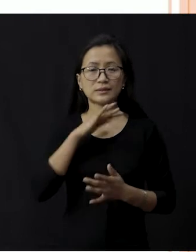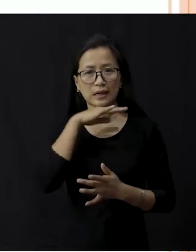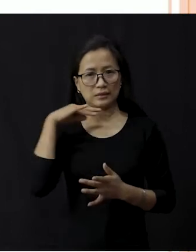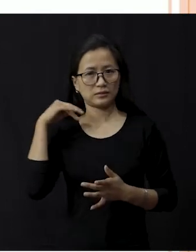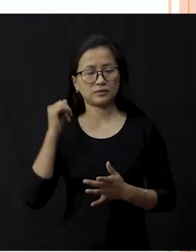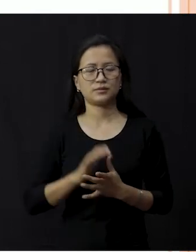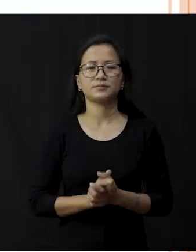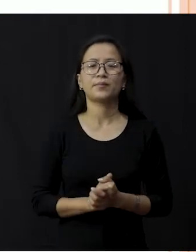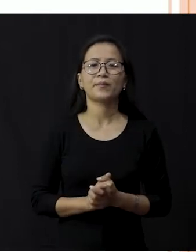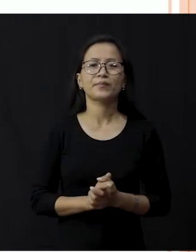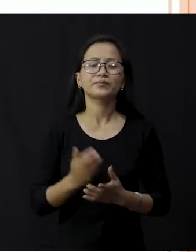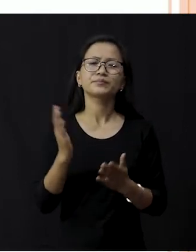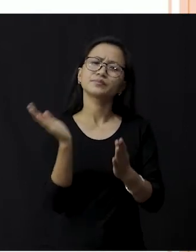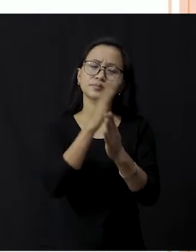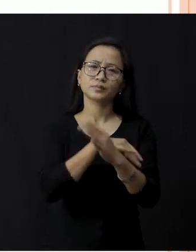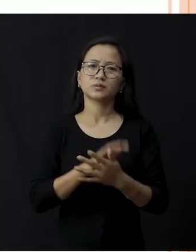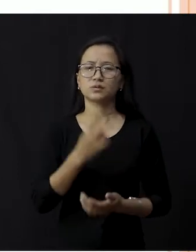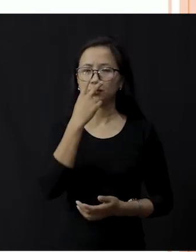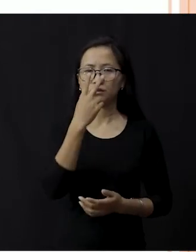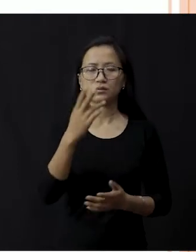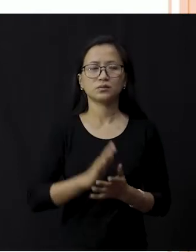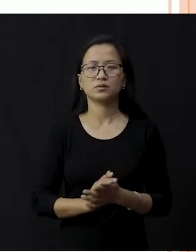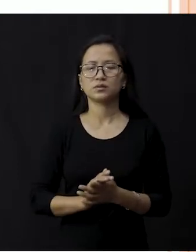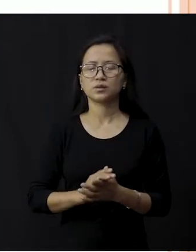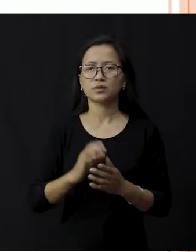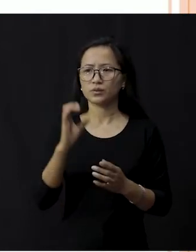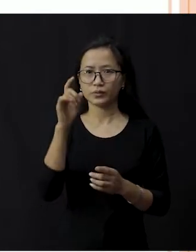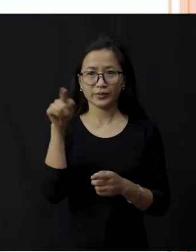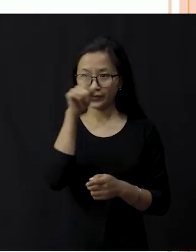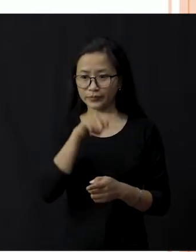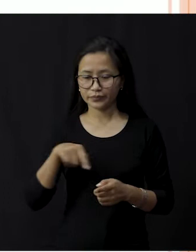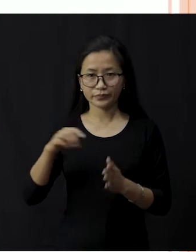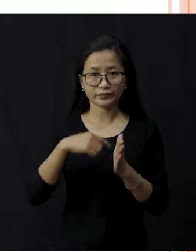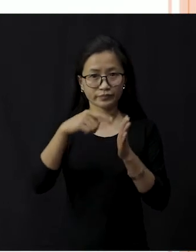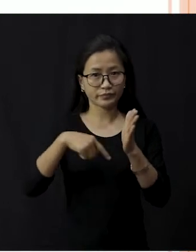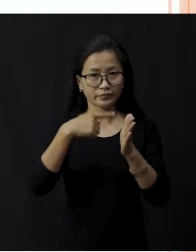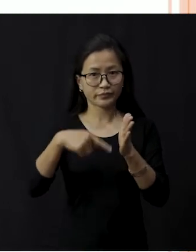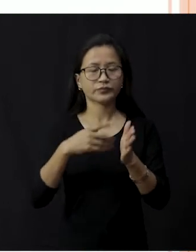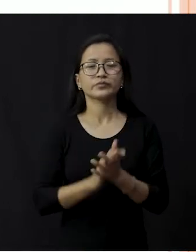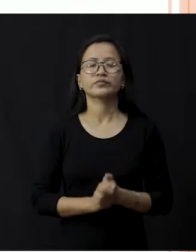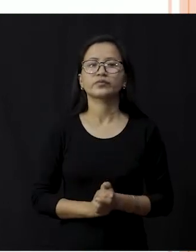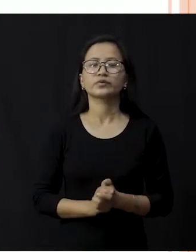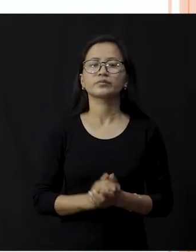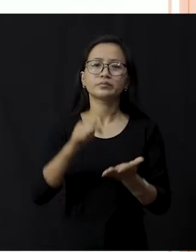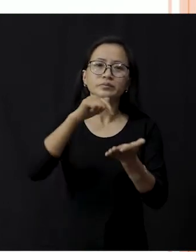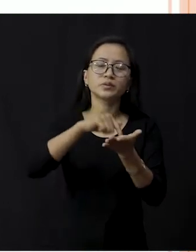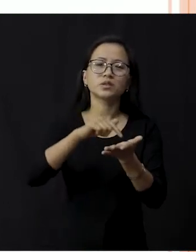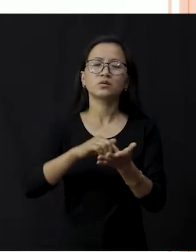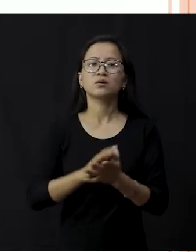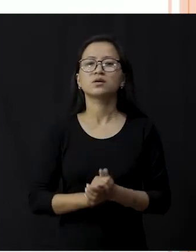So, before that, can you see a wheel in the middle? Can you see a wheel in the middle? This wheel is